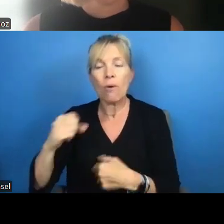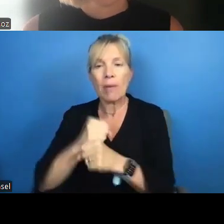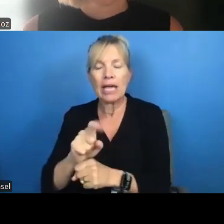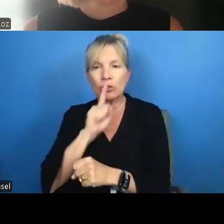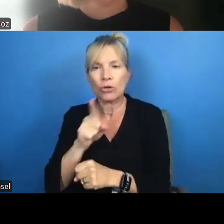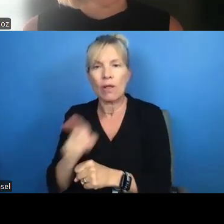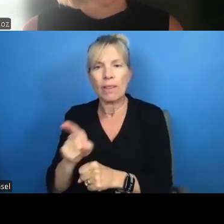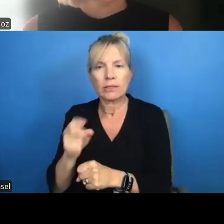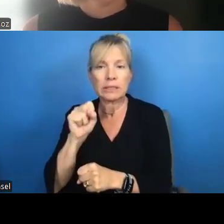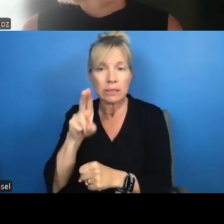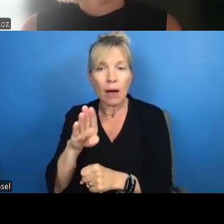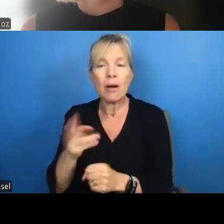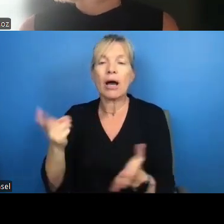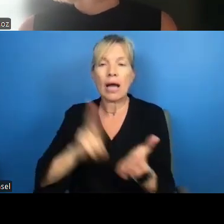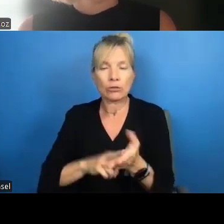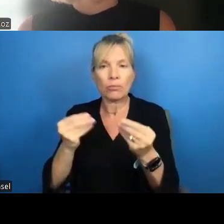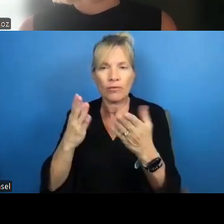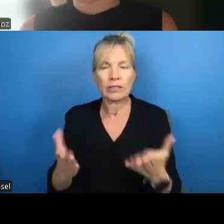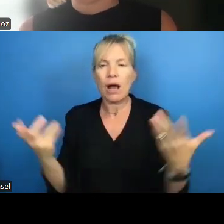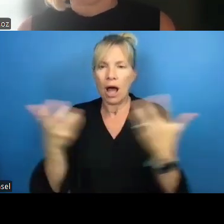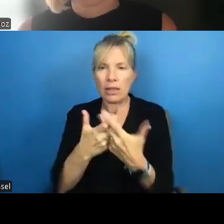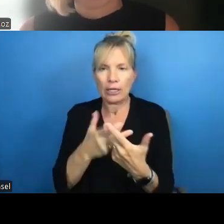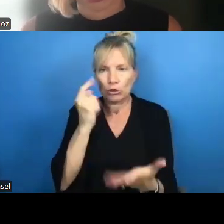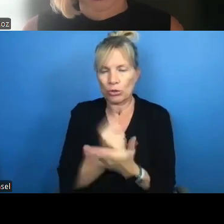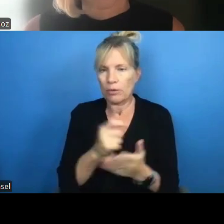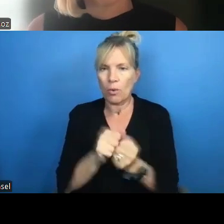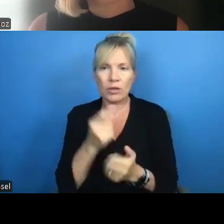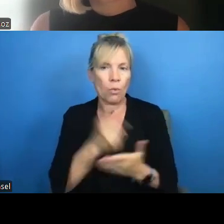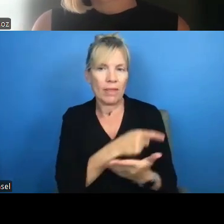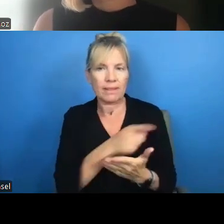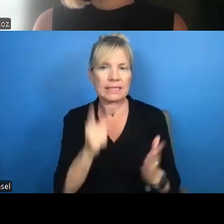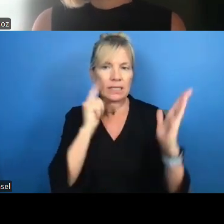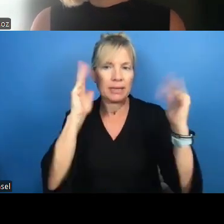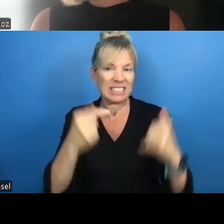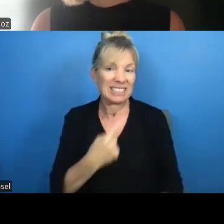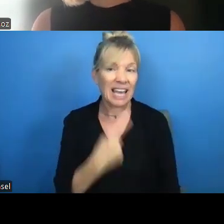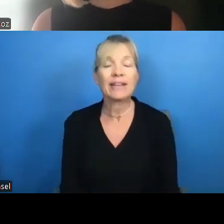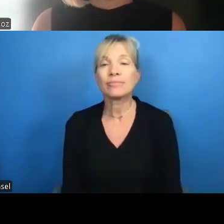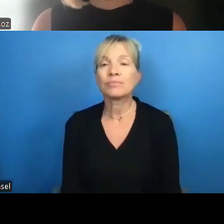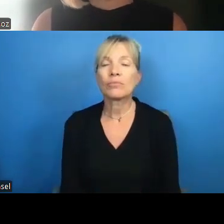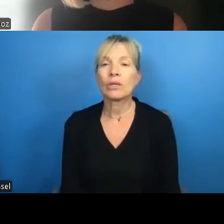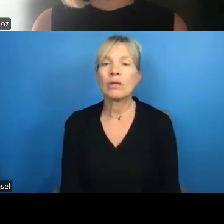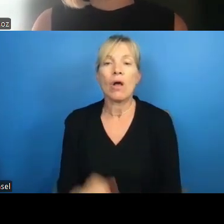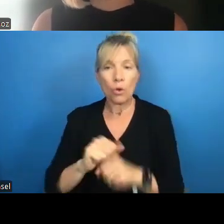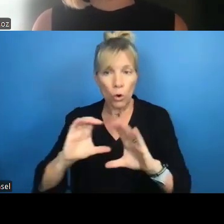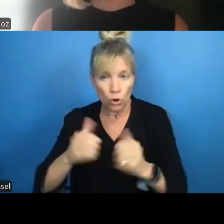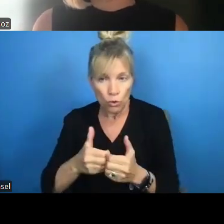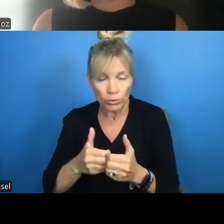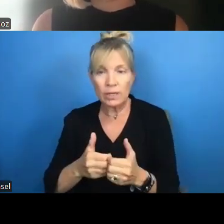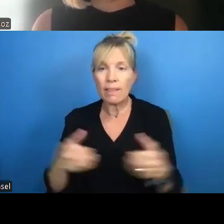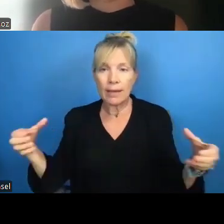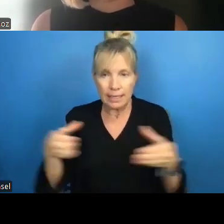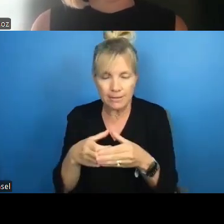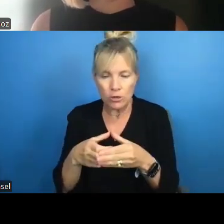their subcontracted providers align treatment with these expectations. The work groups that got together